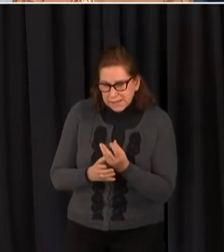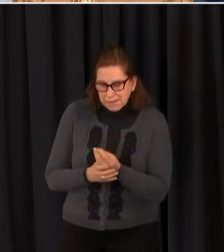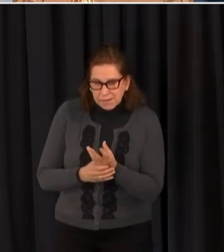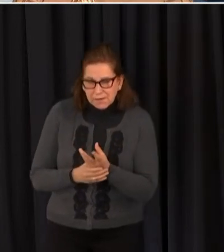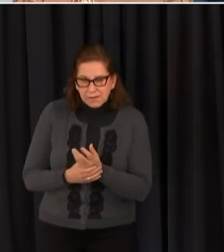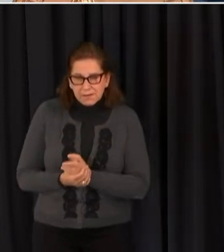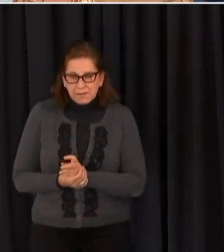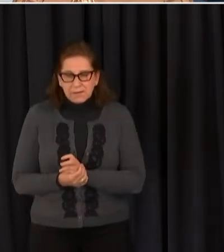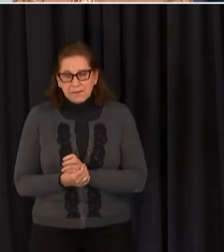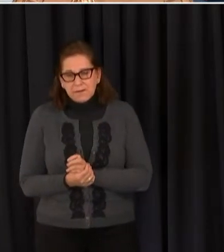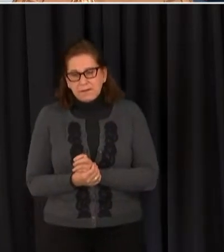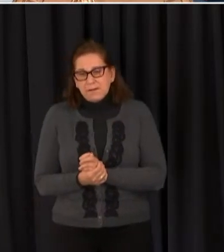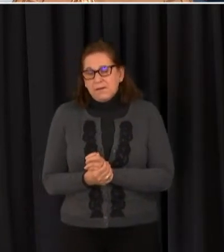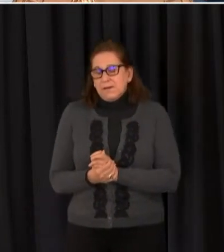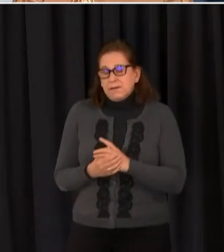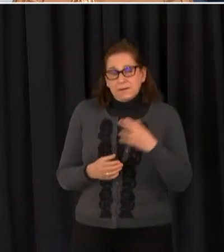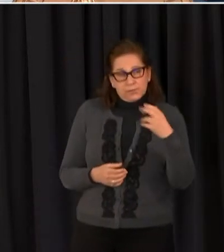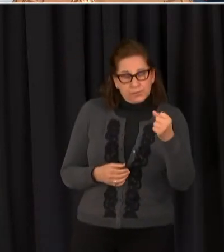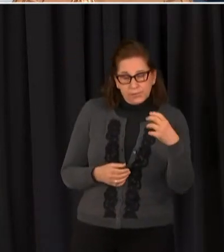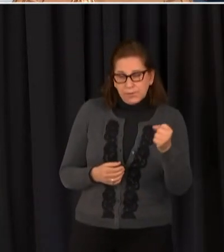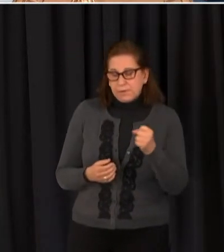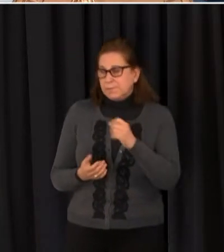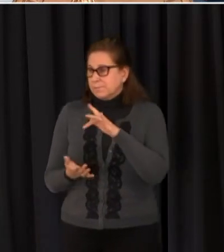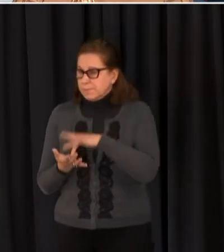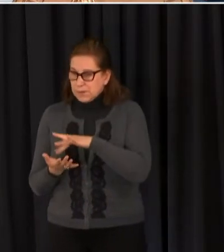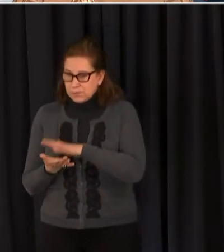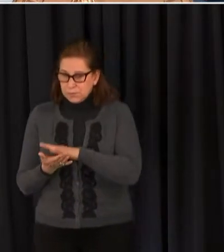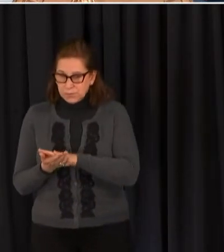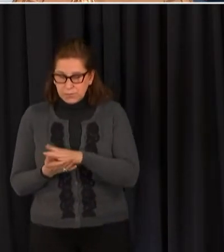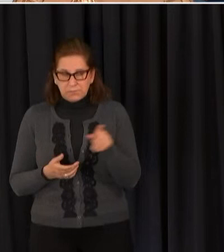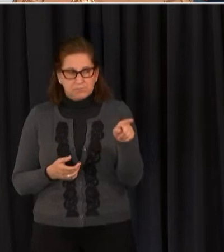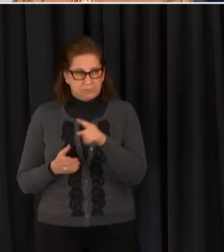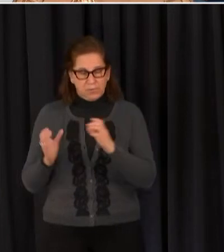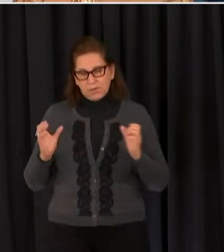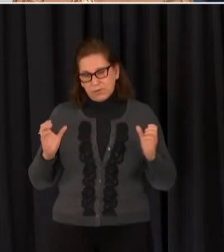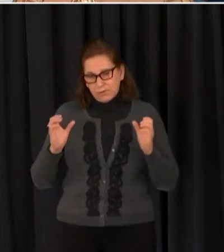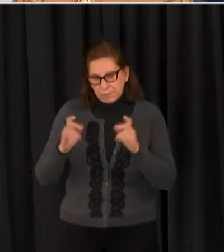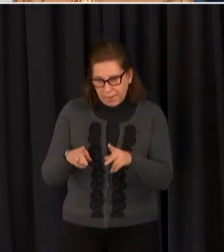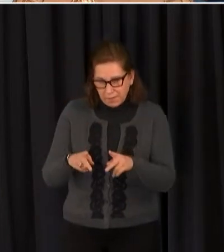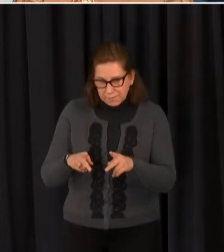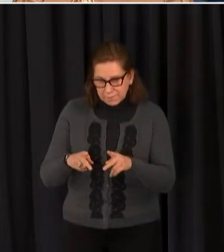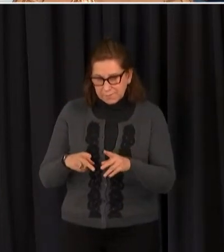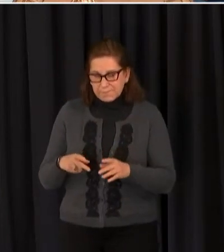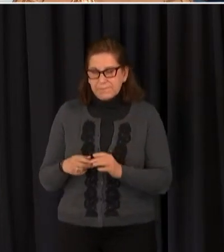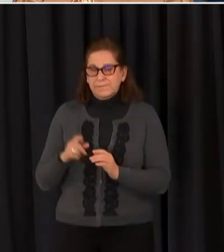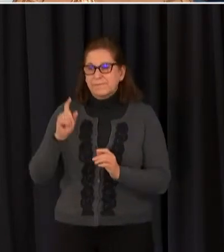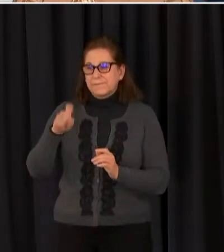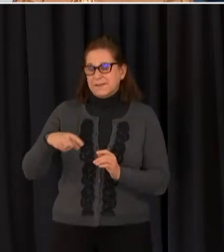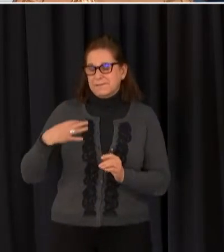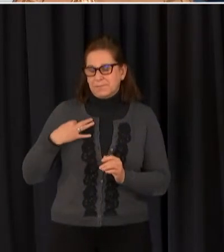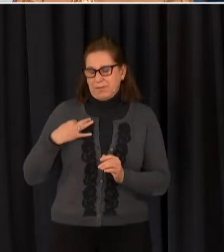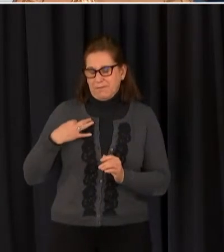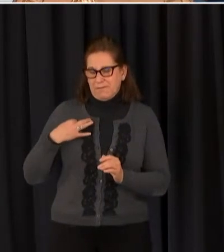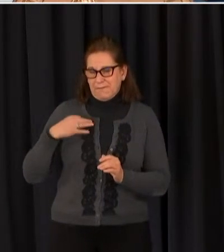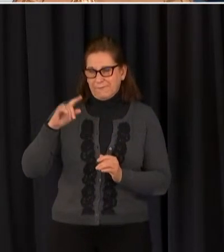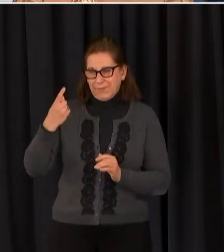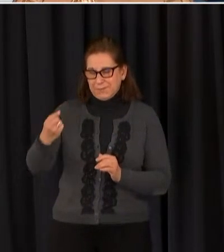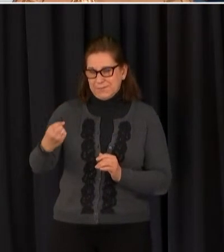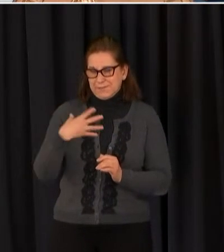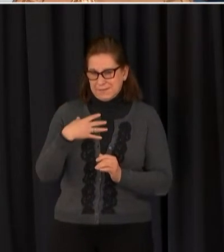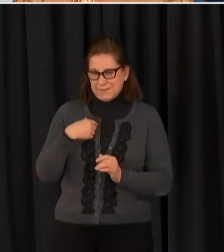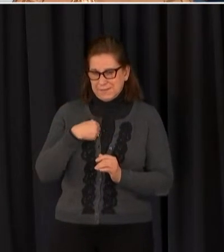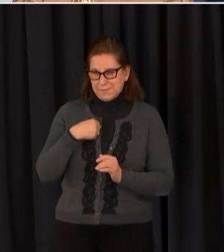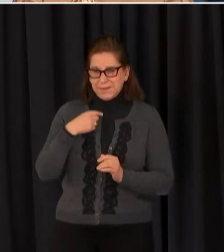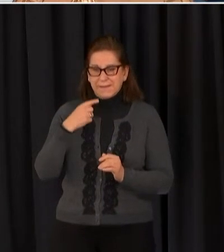now some high school and middle school sports activity may resume. Applications for can open